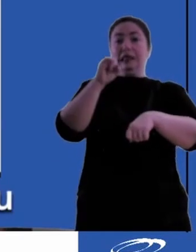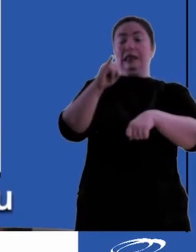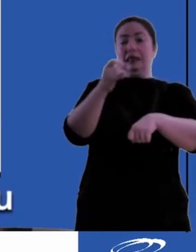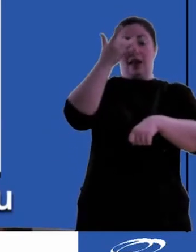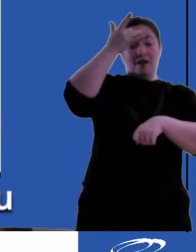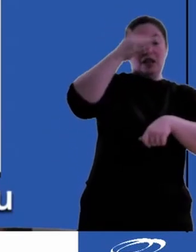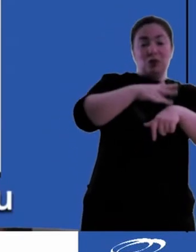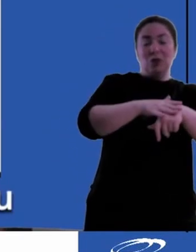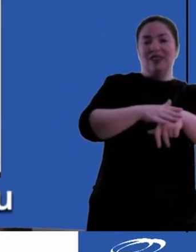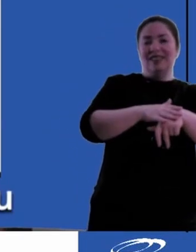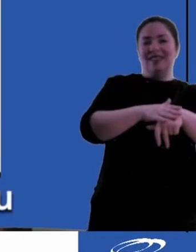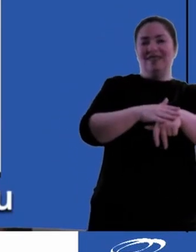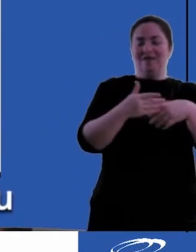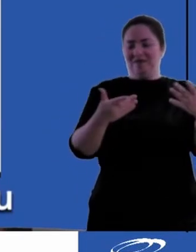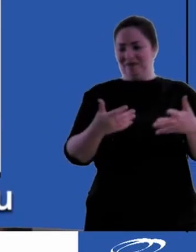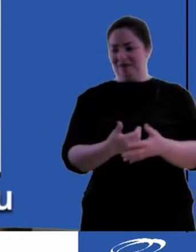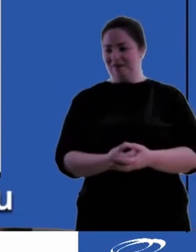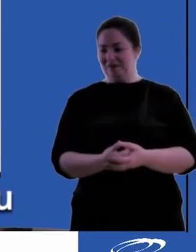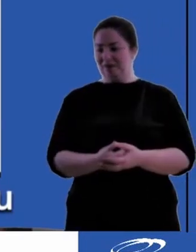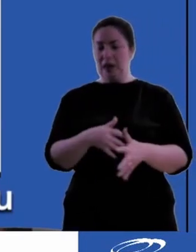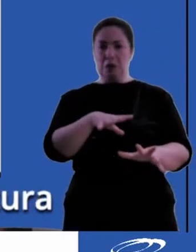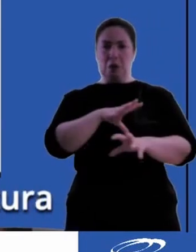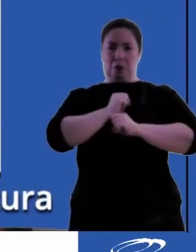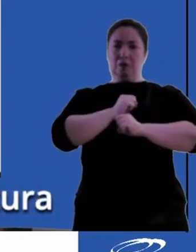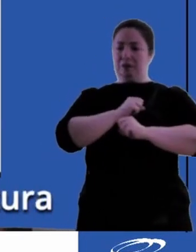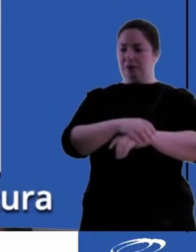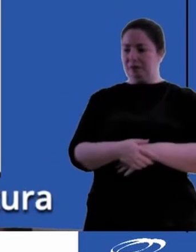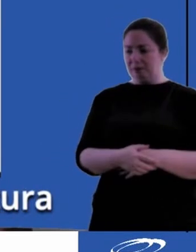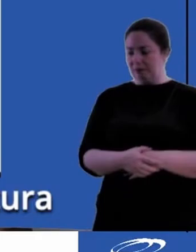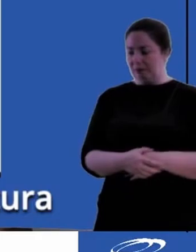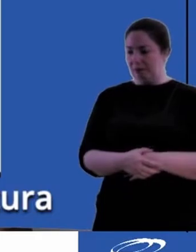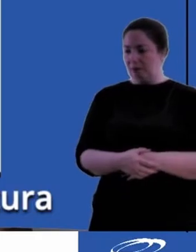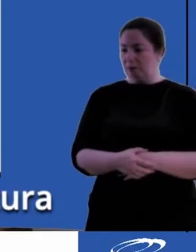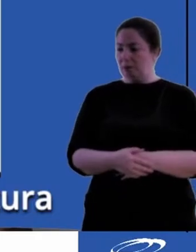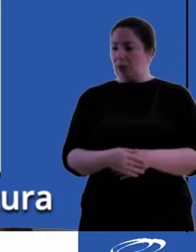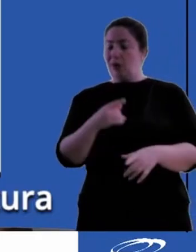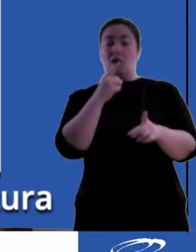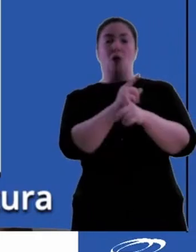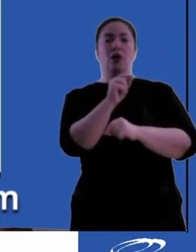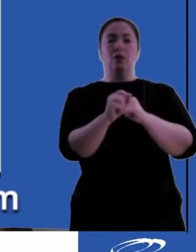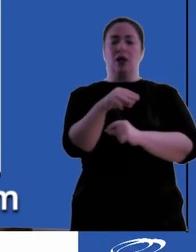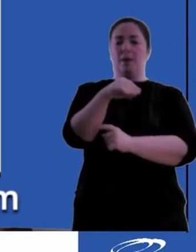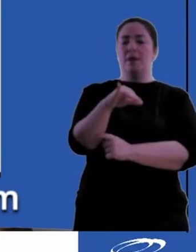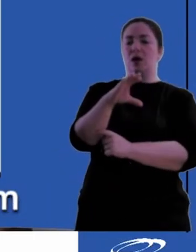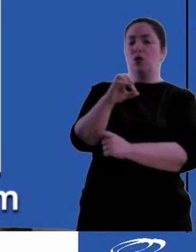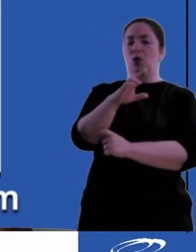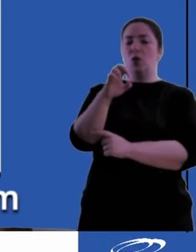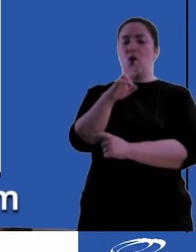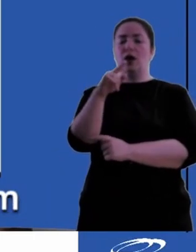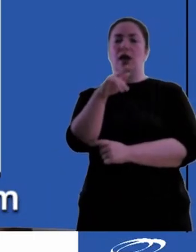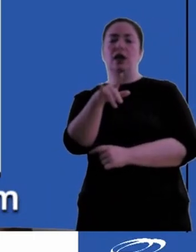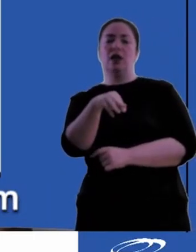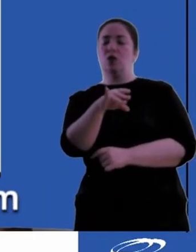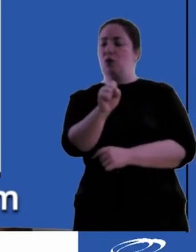through this, in the first row, I'm showing the organisms that were found by culture causing periprosthetic joint infection